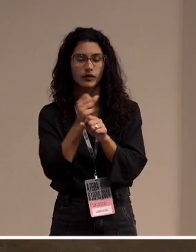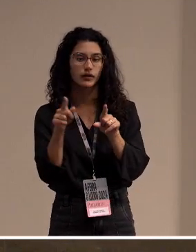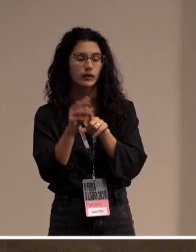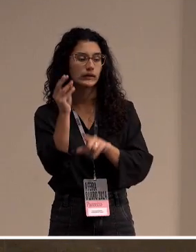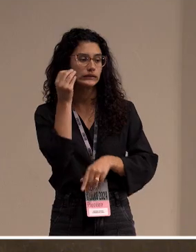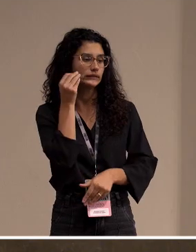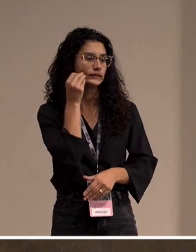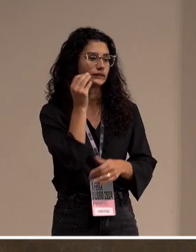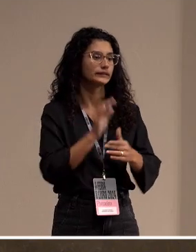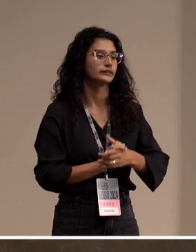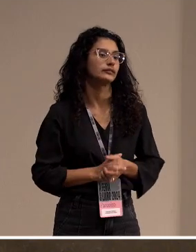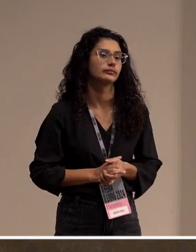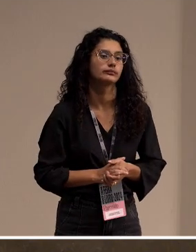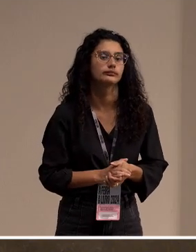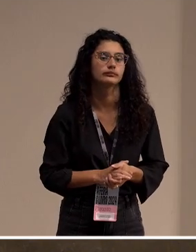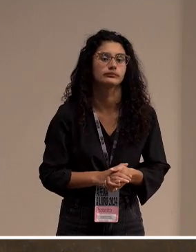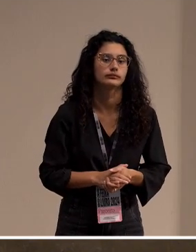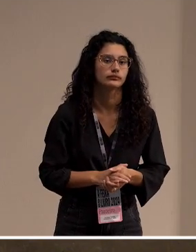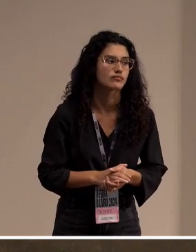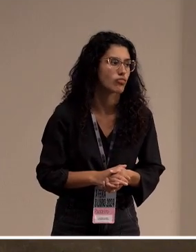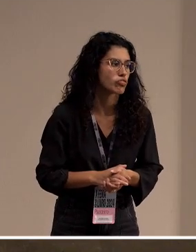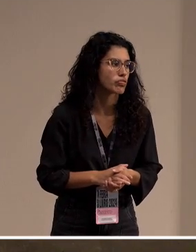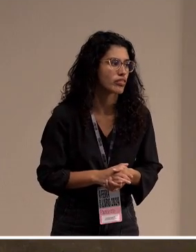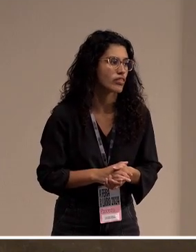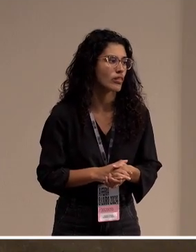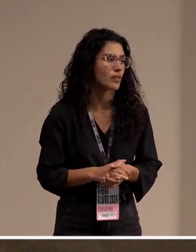agora forçando um pouco a barra.